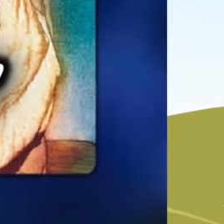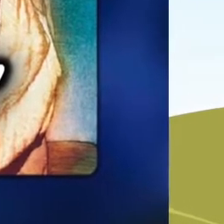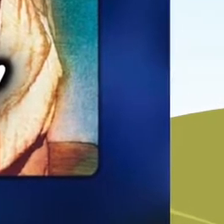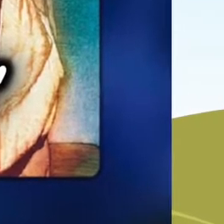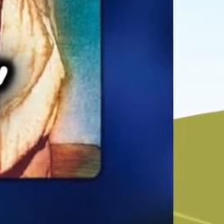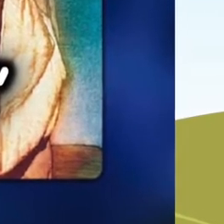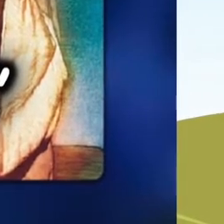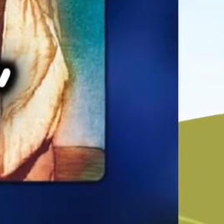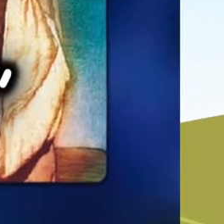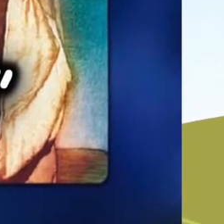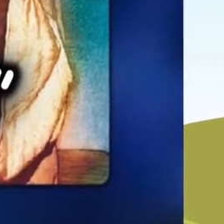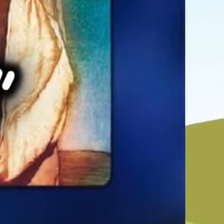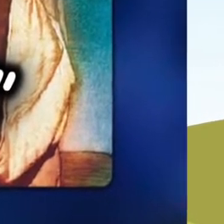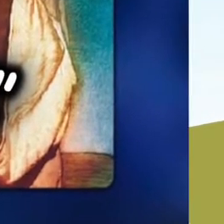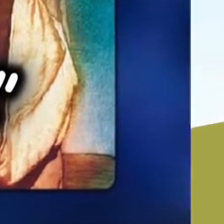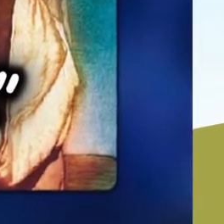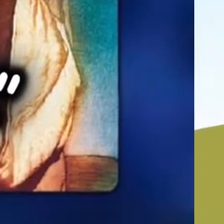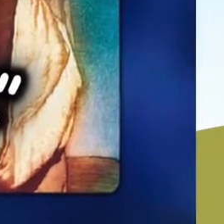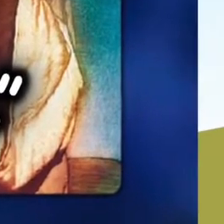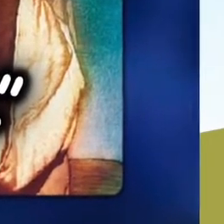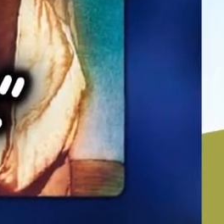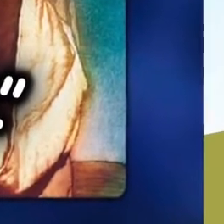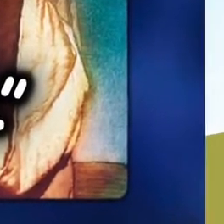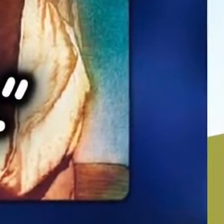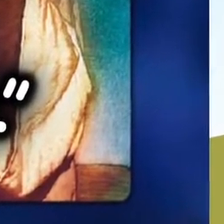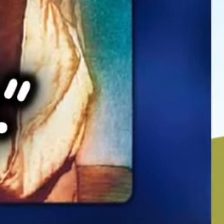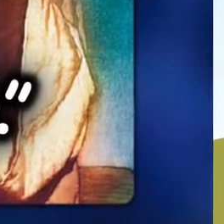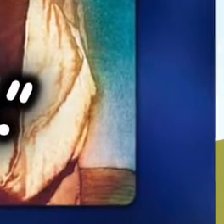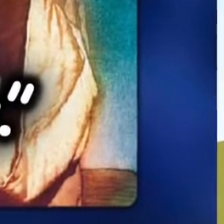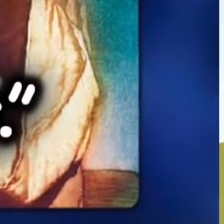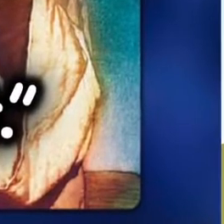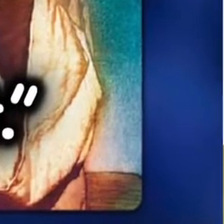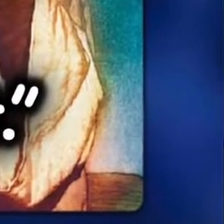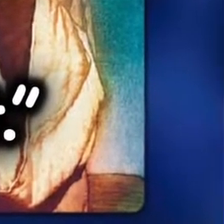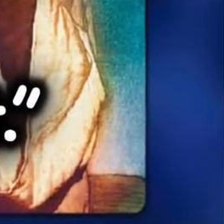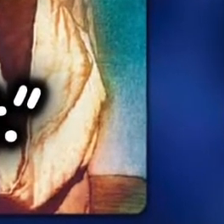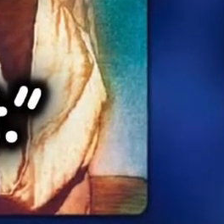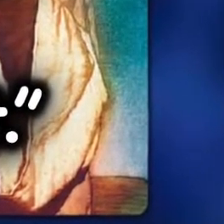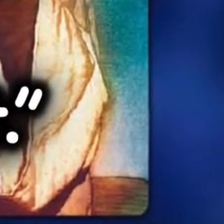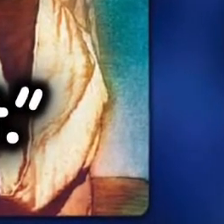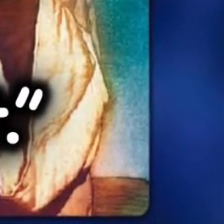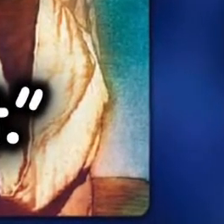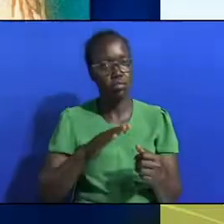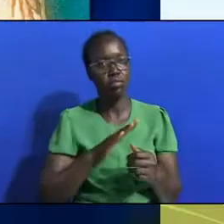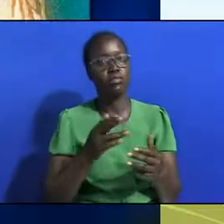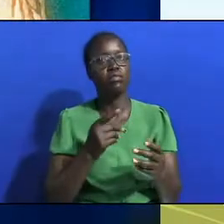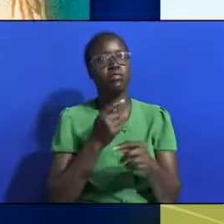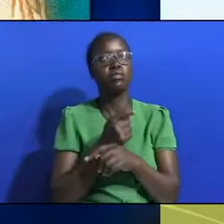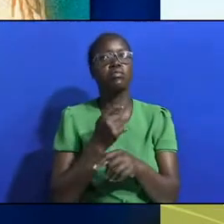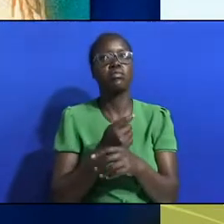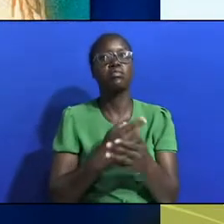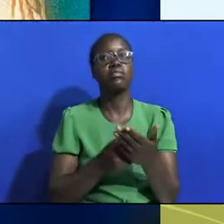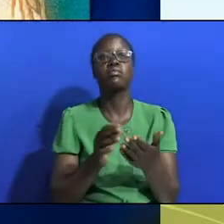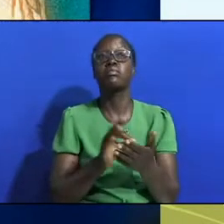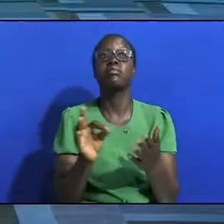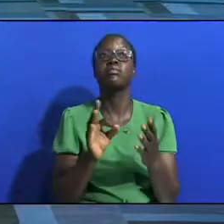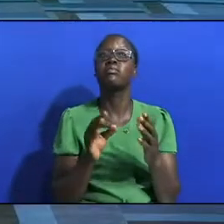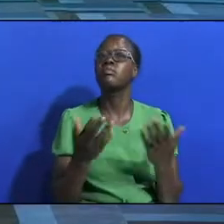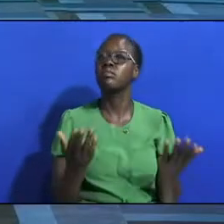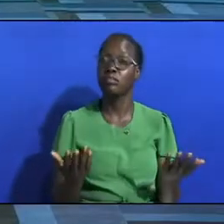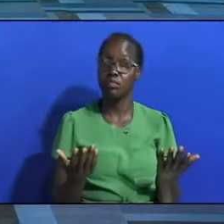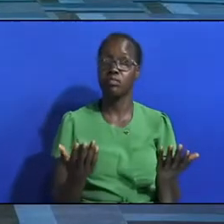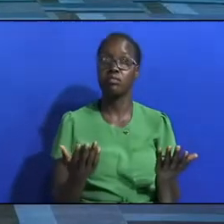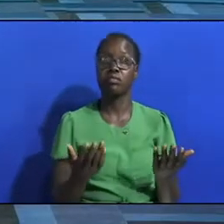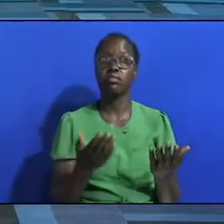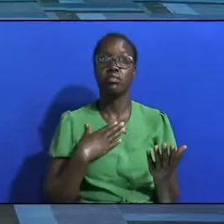Corinthians chapter 6, verse 19. It says, your body is the temple of the Holy Ghost. Huh? Our